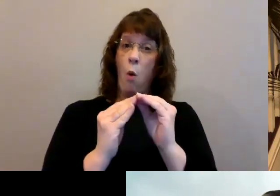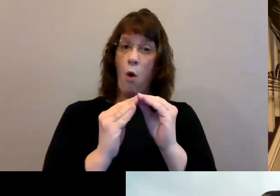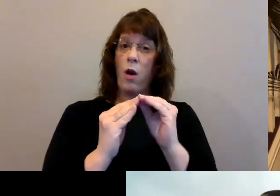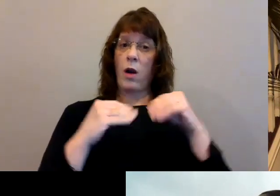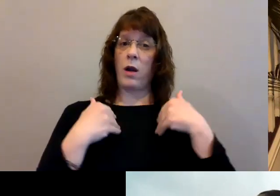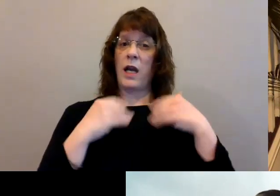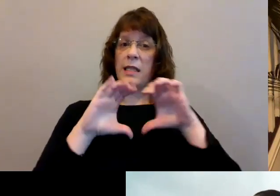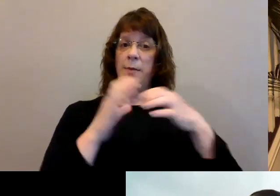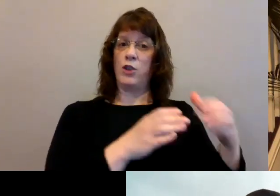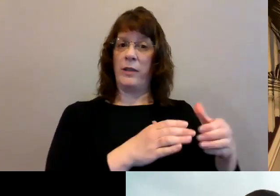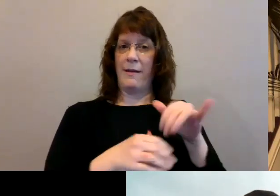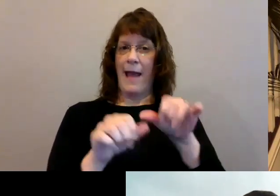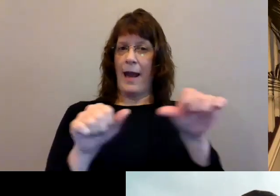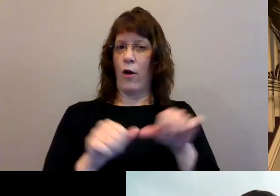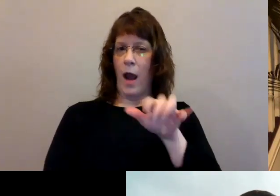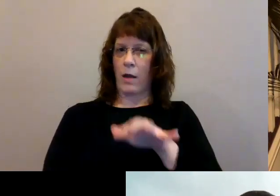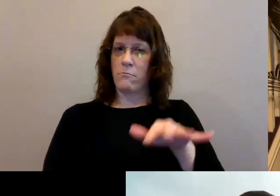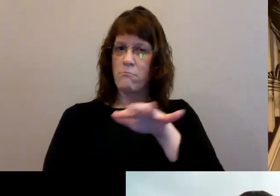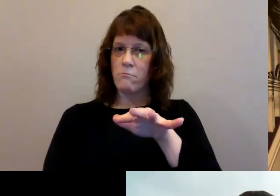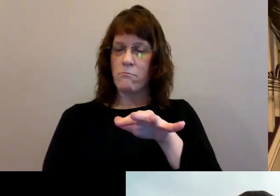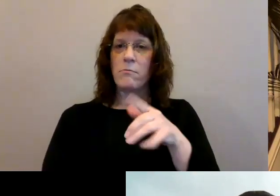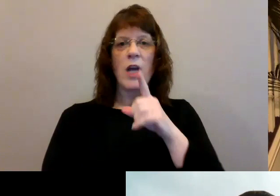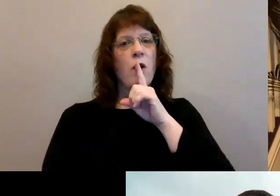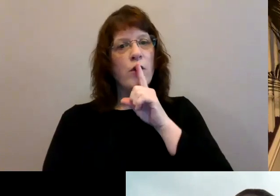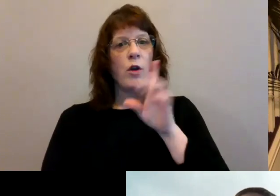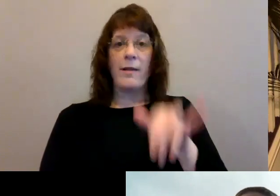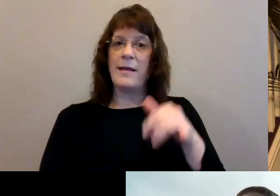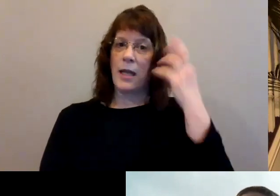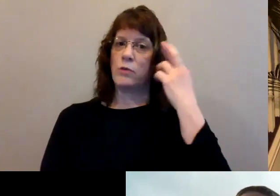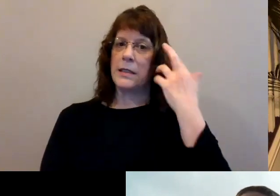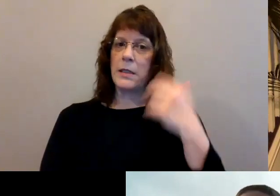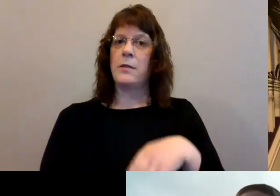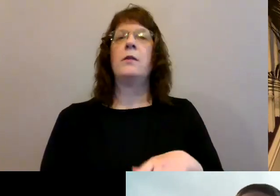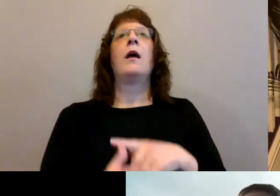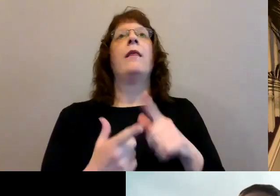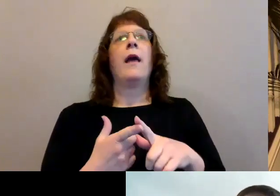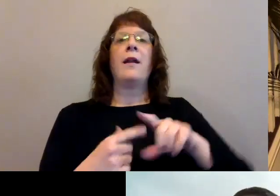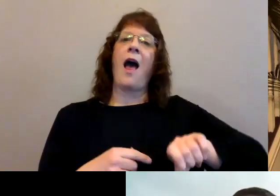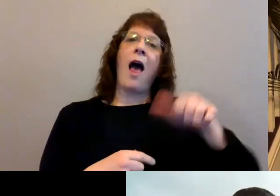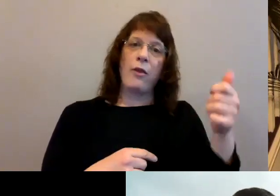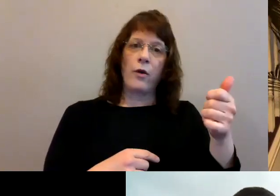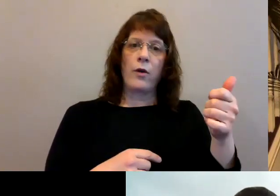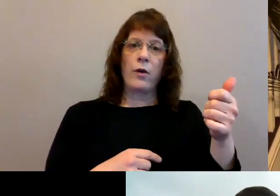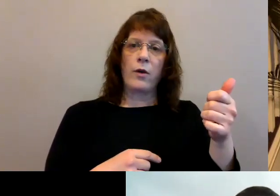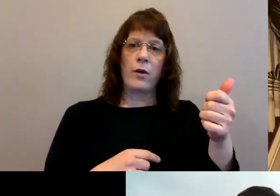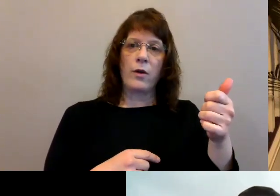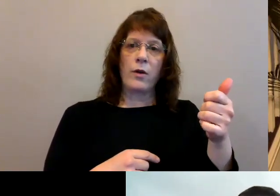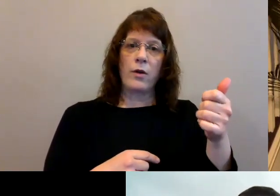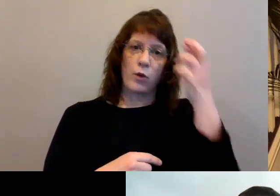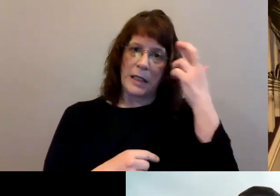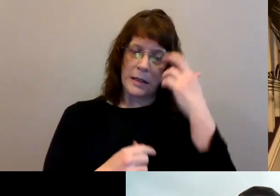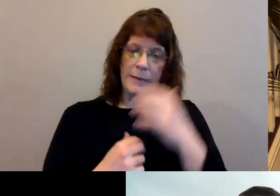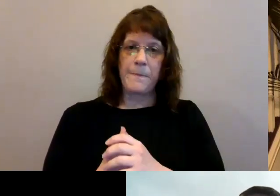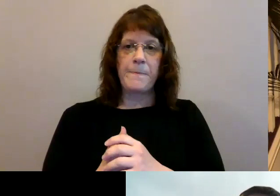in that area. So that definitely is a factor. Then the other another factor